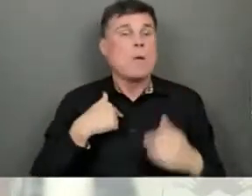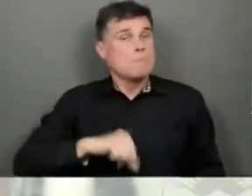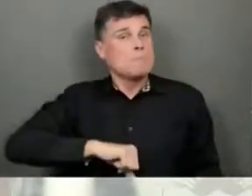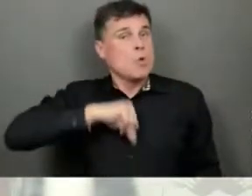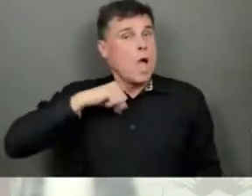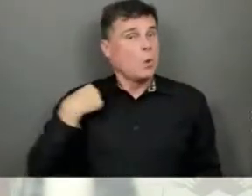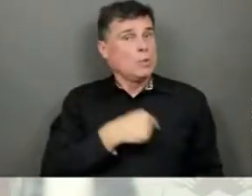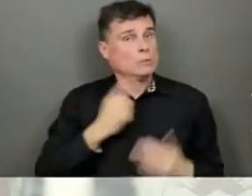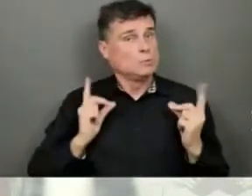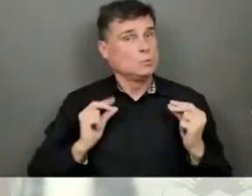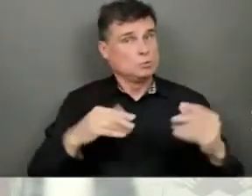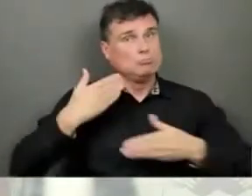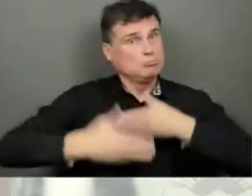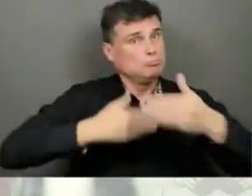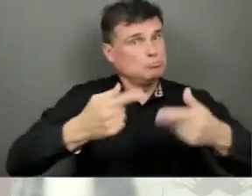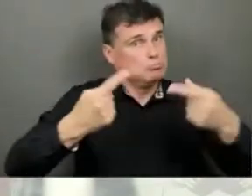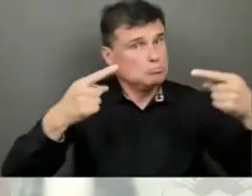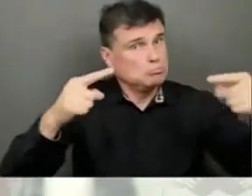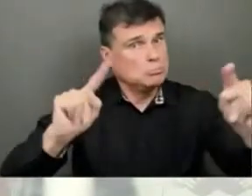Yes,